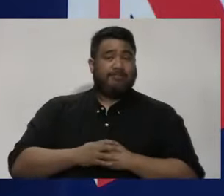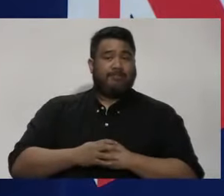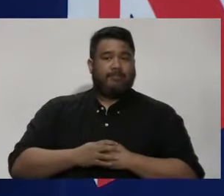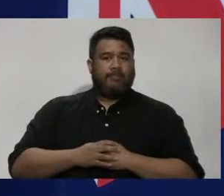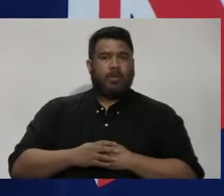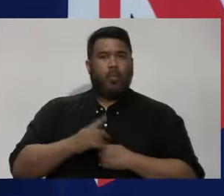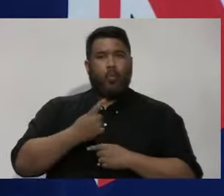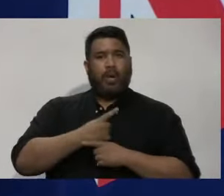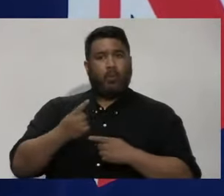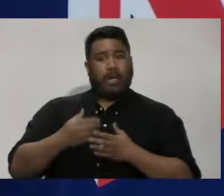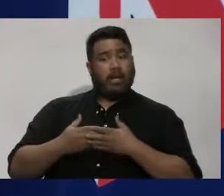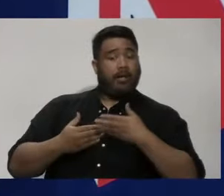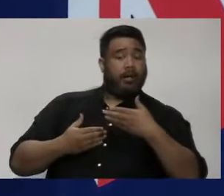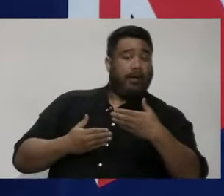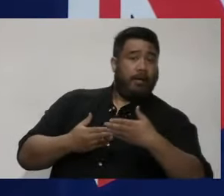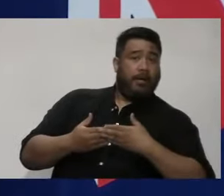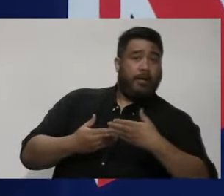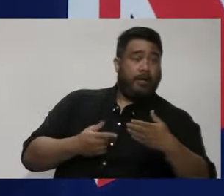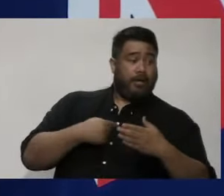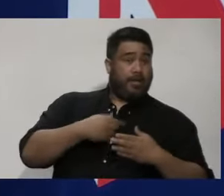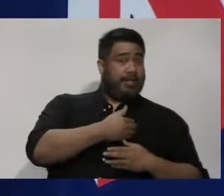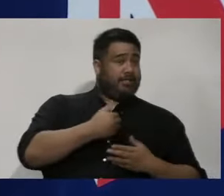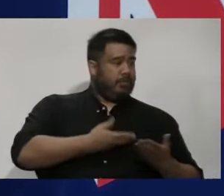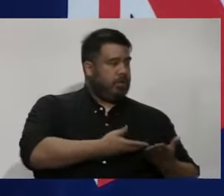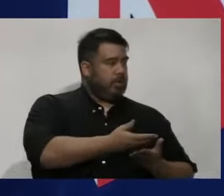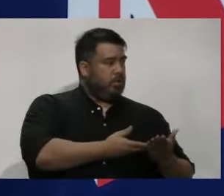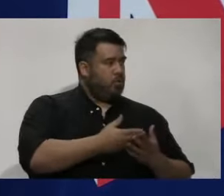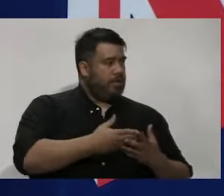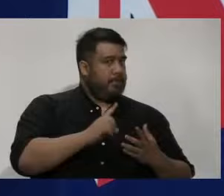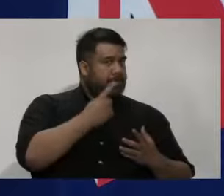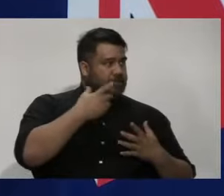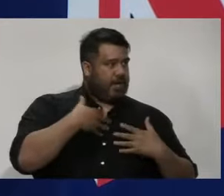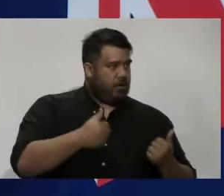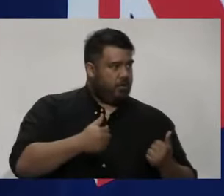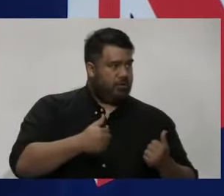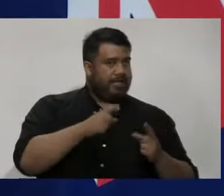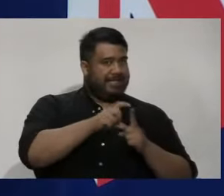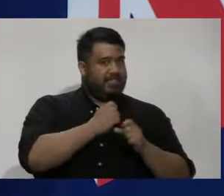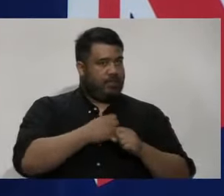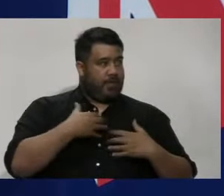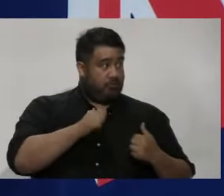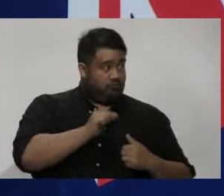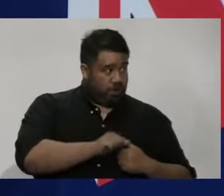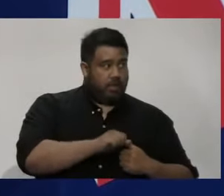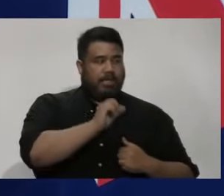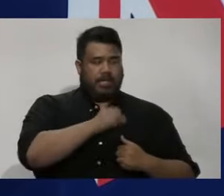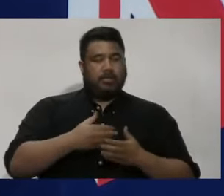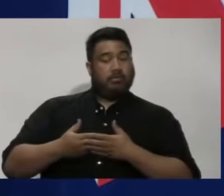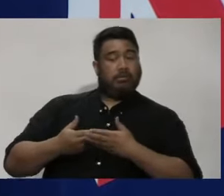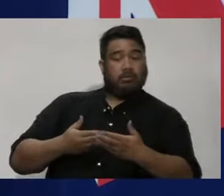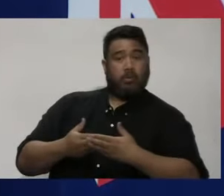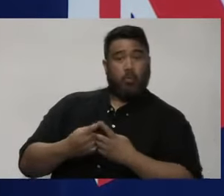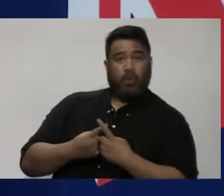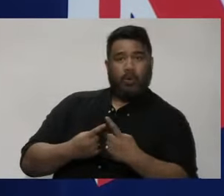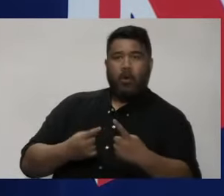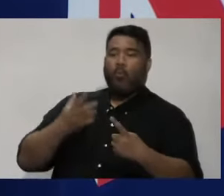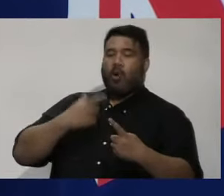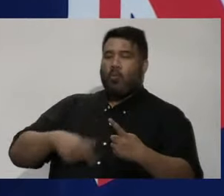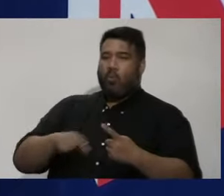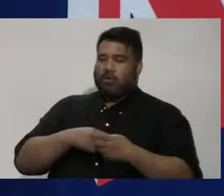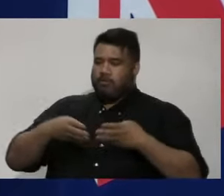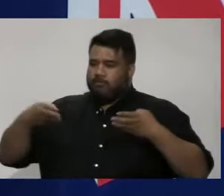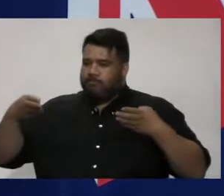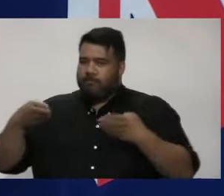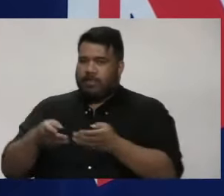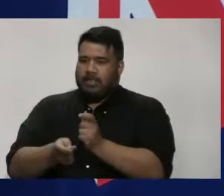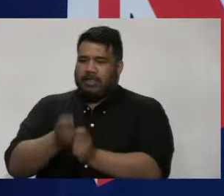the next week, and we've discussed this morning with the Minister of Health and the Director General of Health, is have a really targeted, intensive regime of